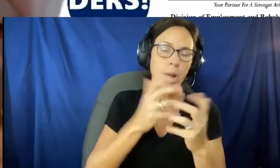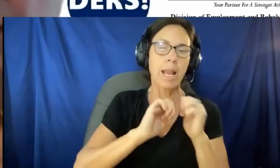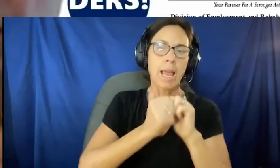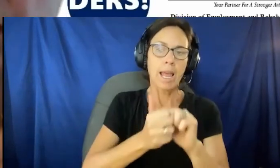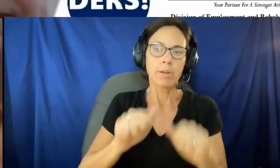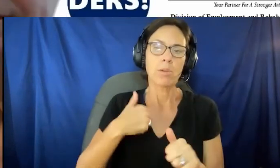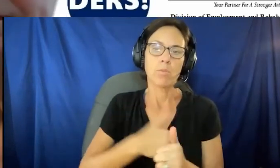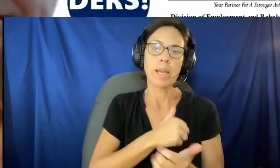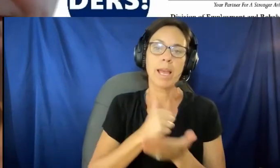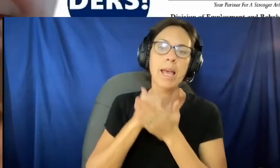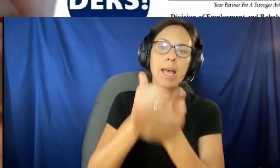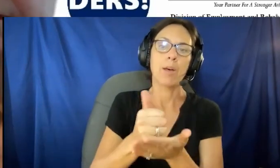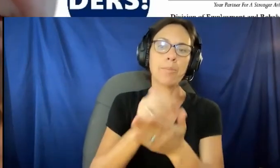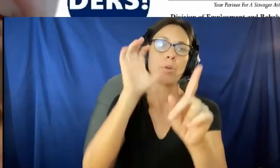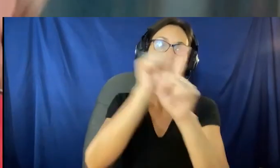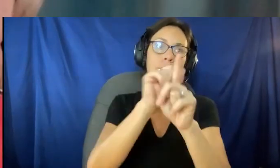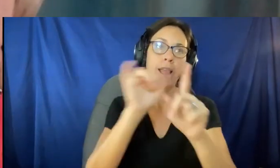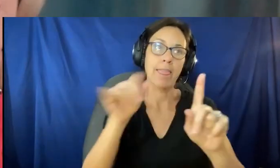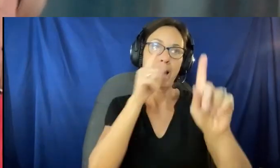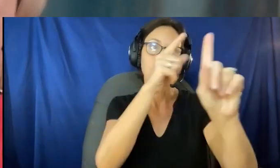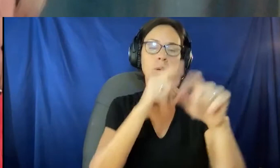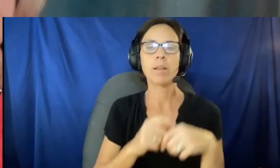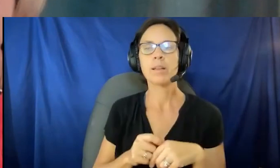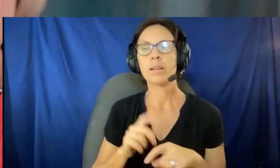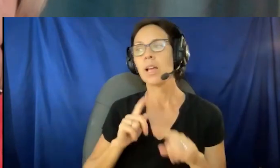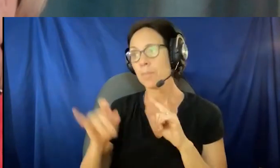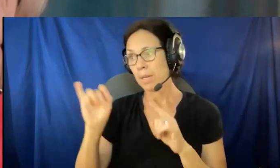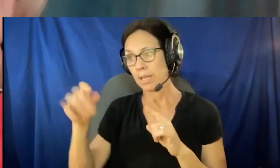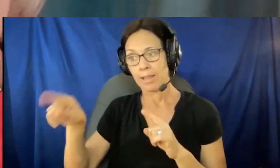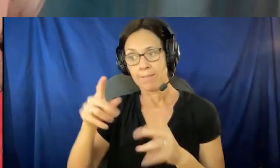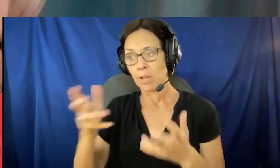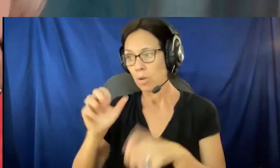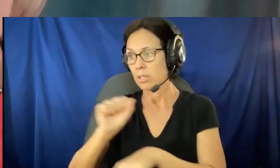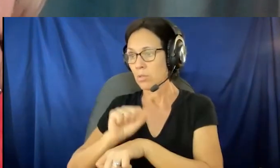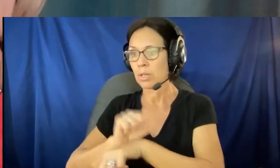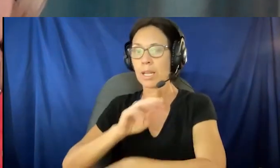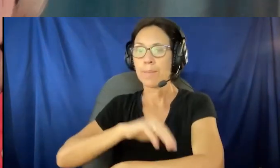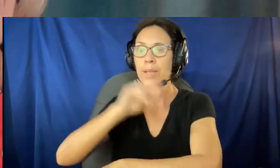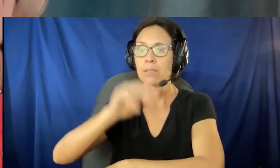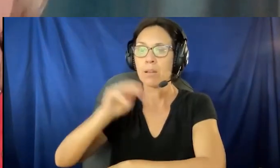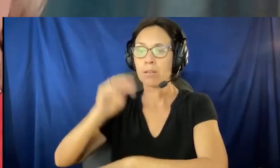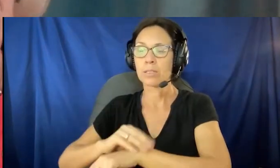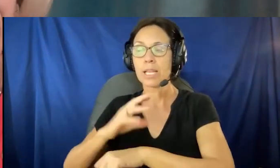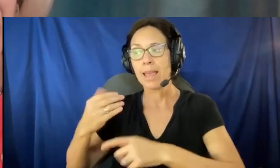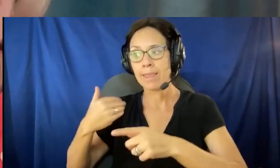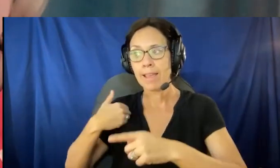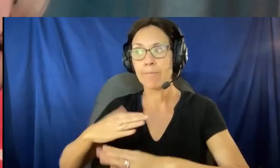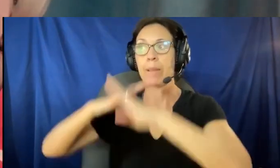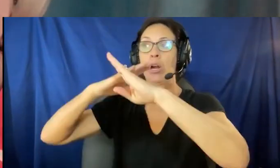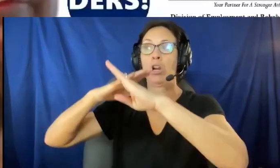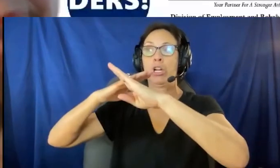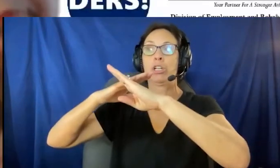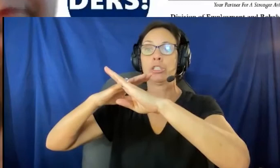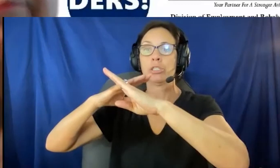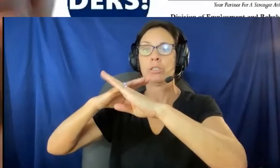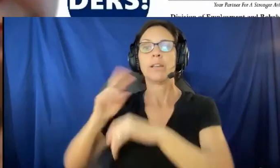reaching that goal? Okay, but if they wanted to work at McDonald's and they had barriers to working there, VR Yes.